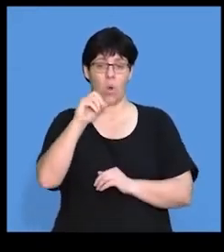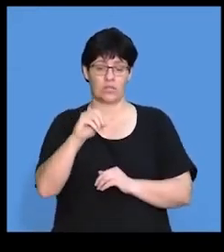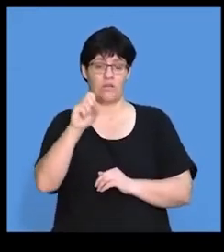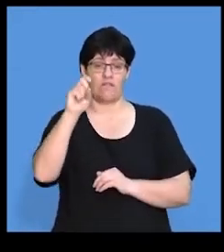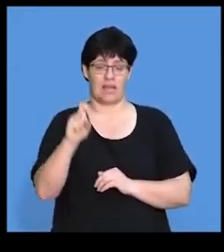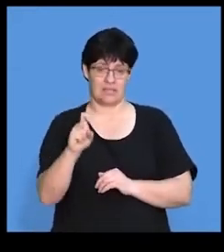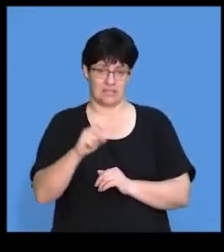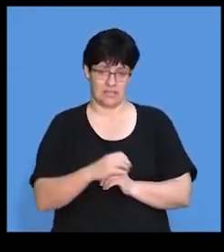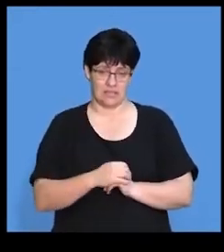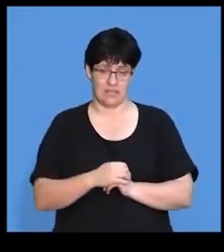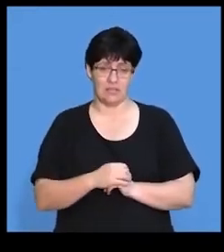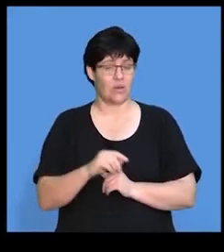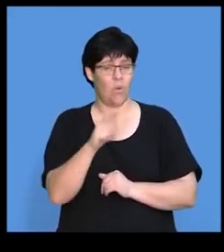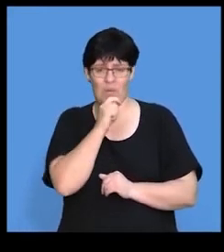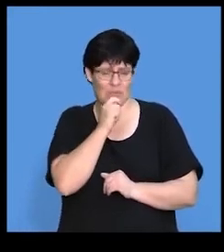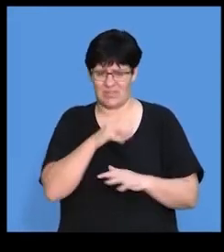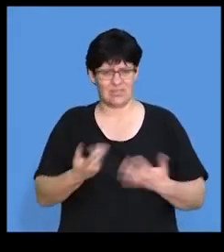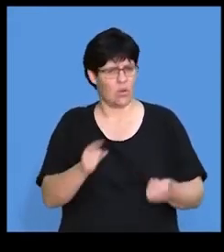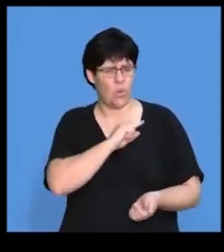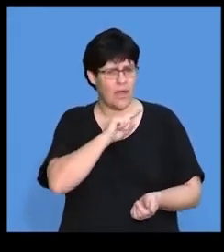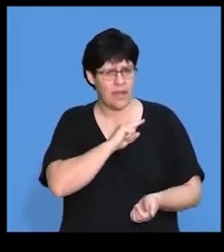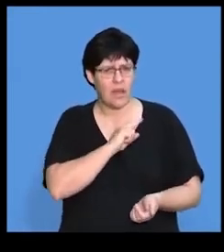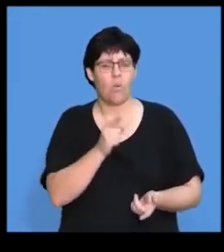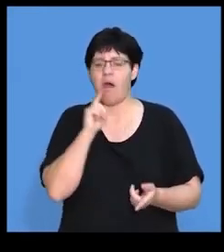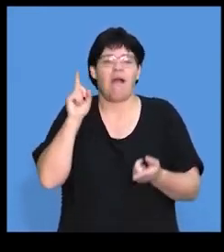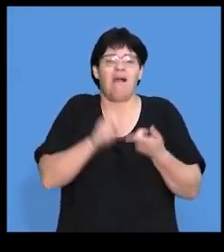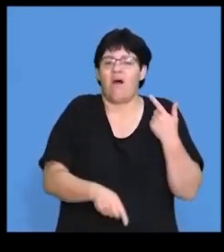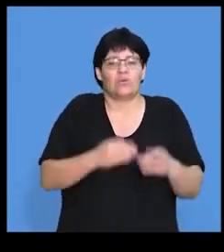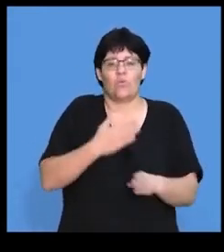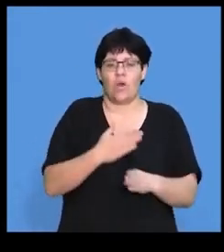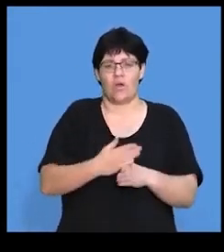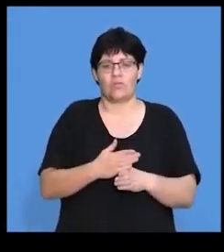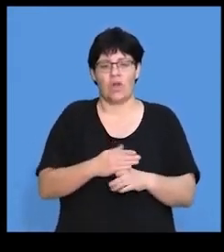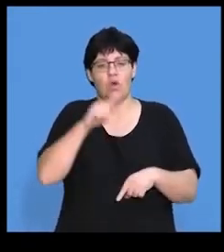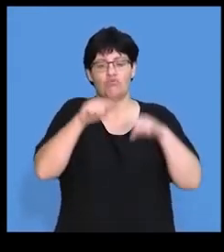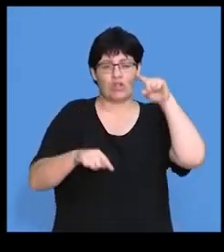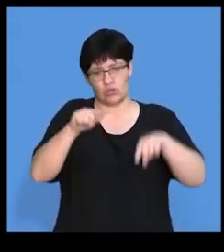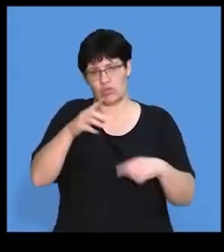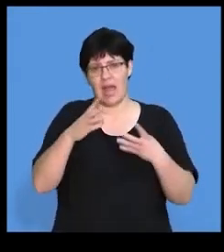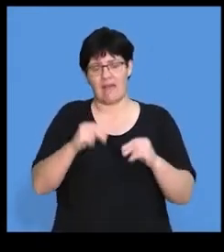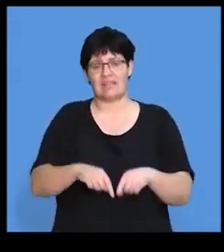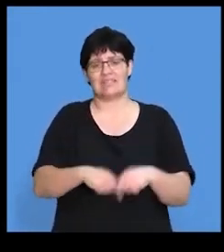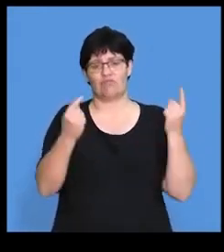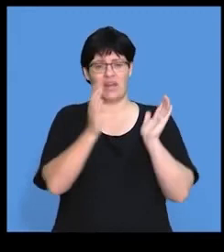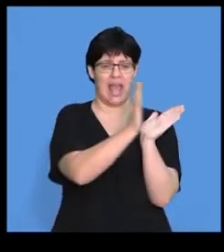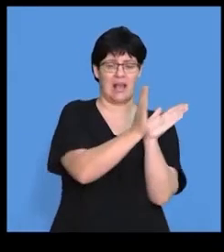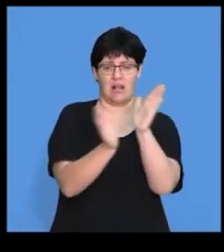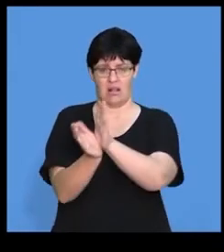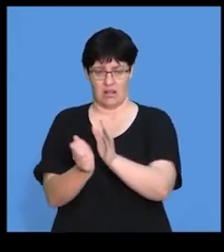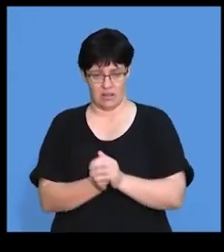of x. And the reason that's not useful is because I can't really work with ratios when they have different